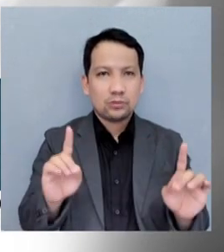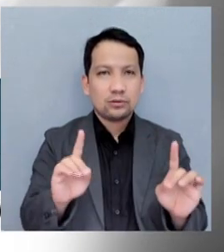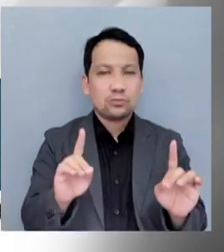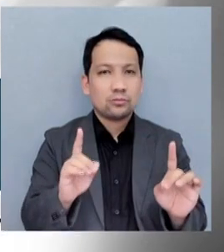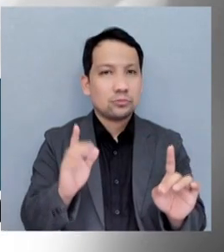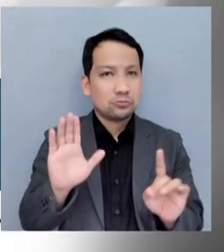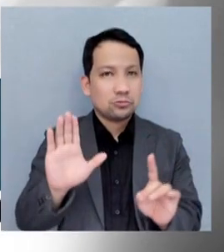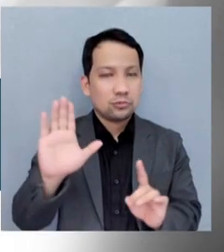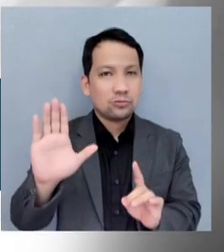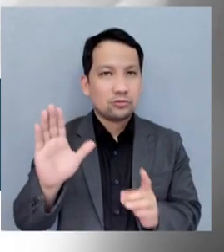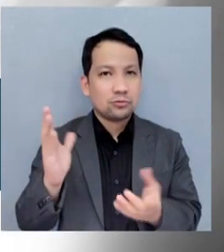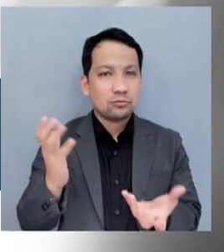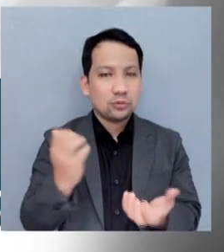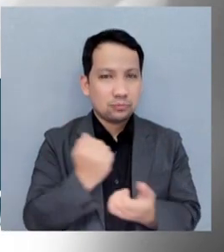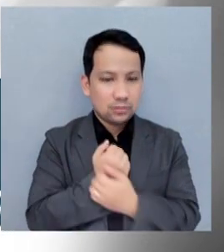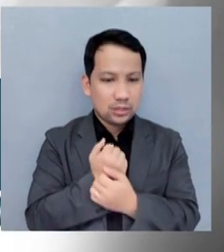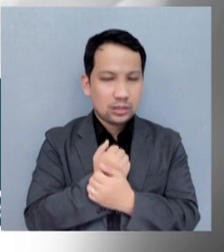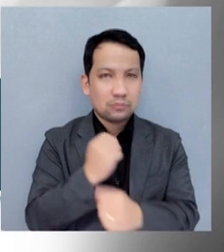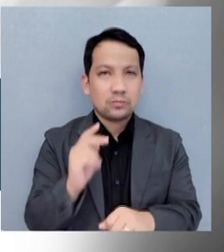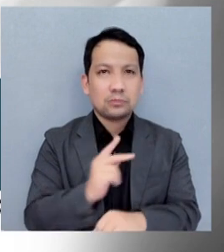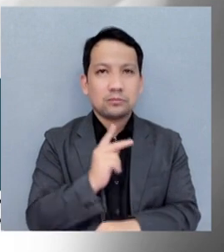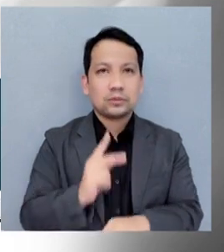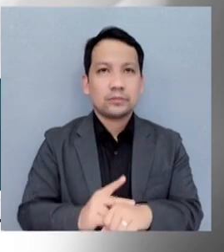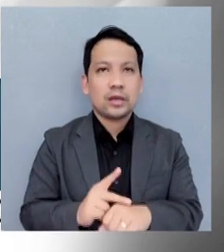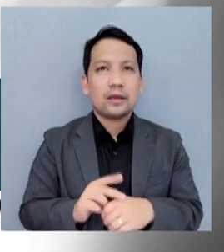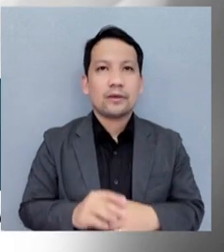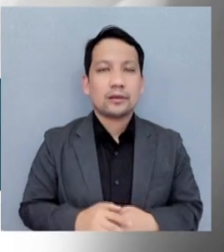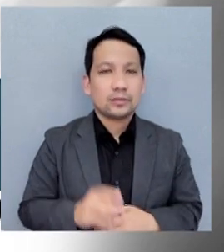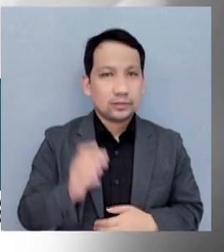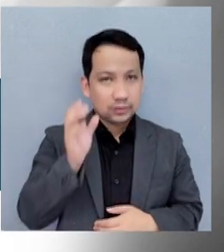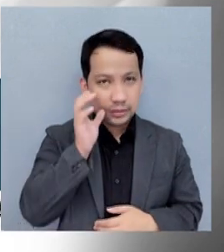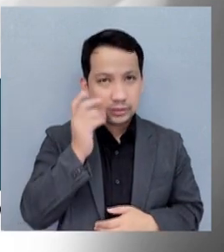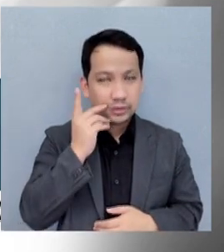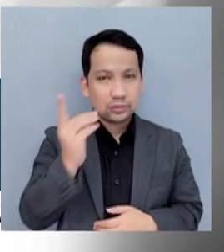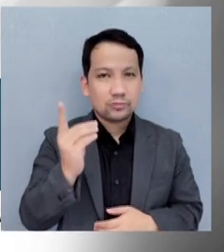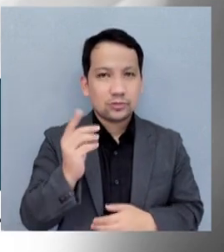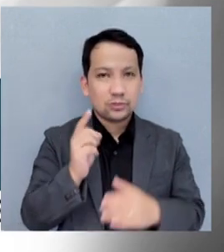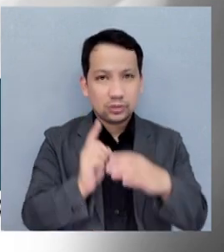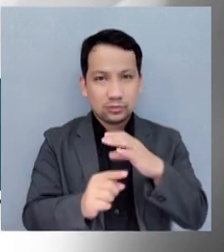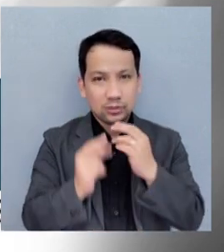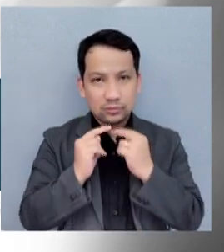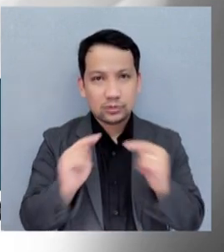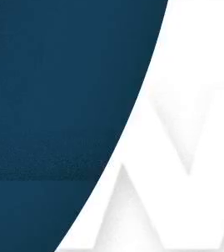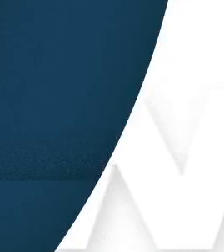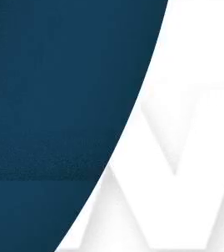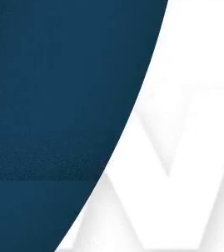his overwhelming love of country. Katrina Domingo, ABS-CBN News.